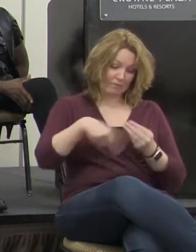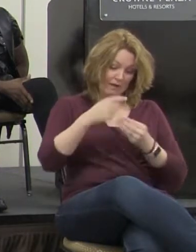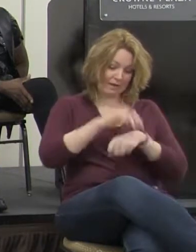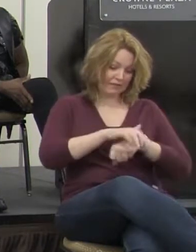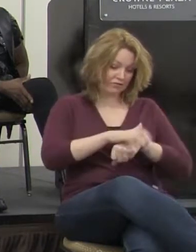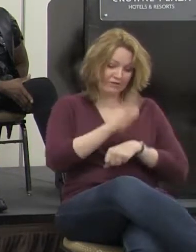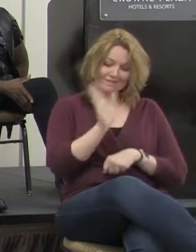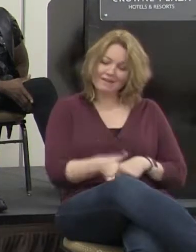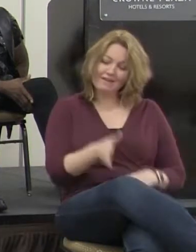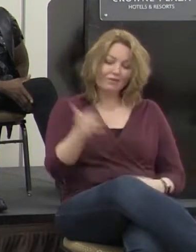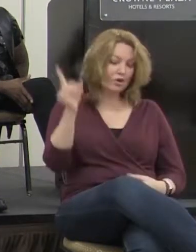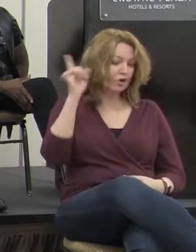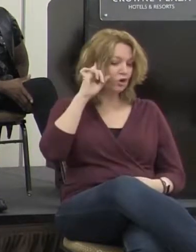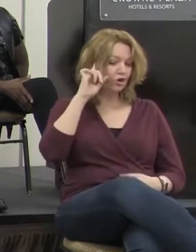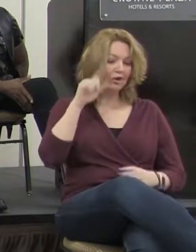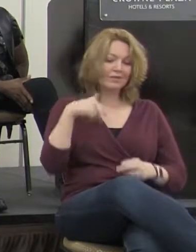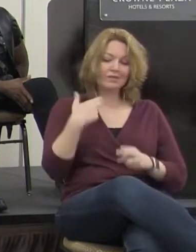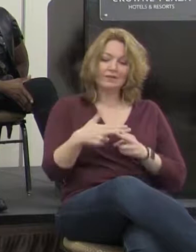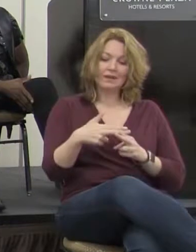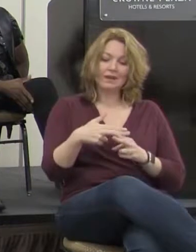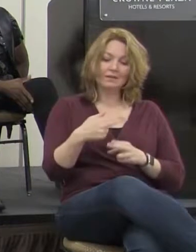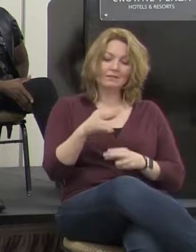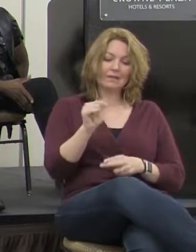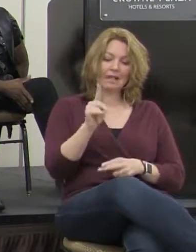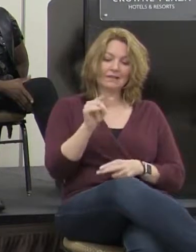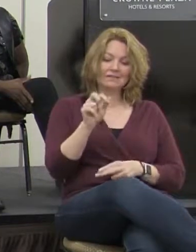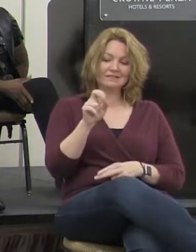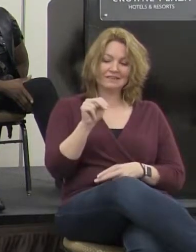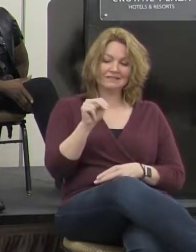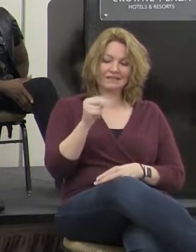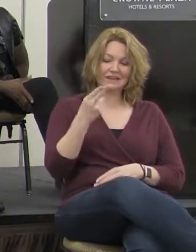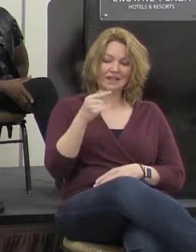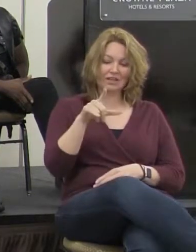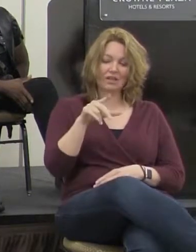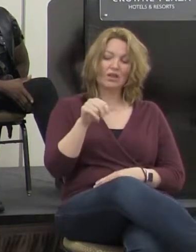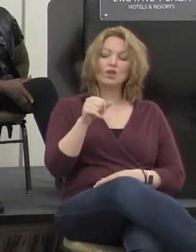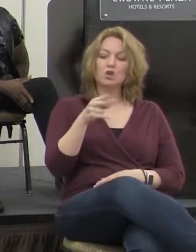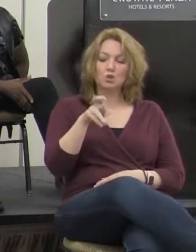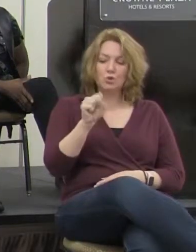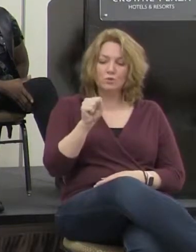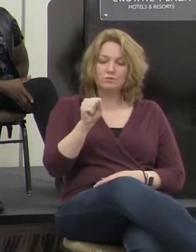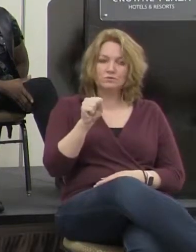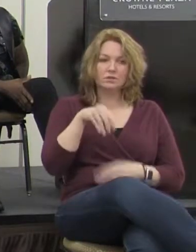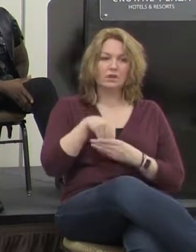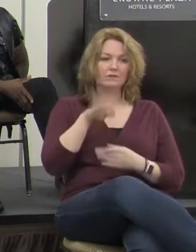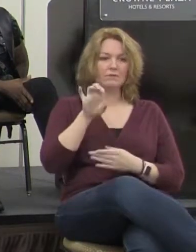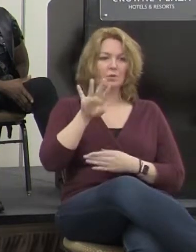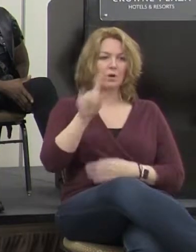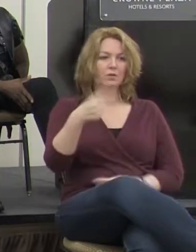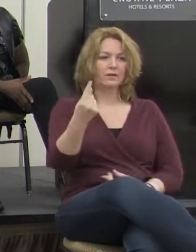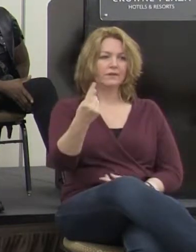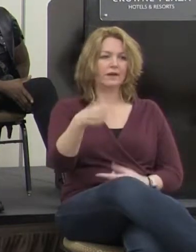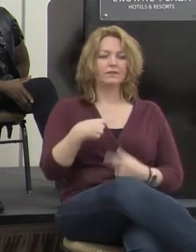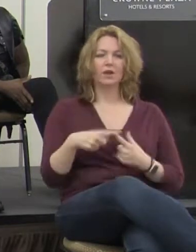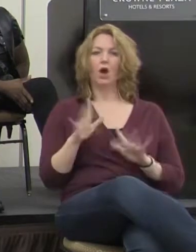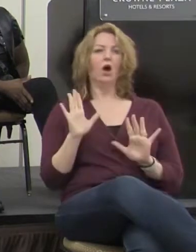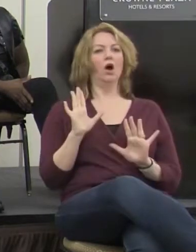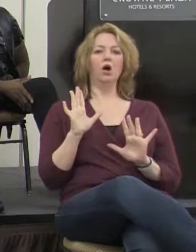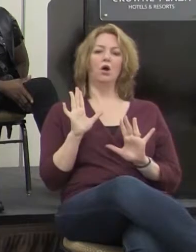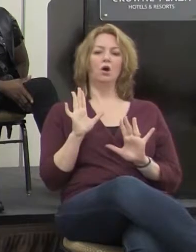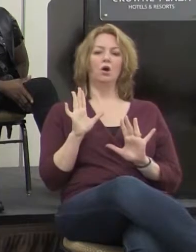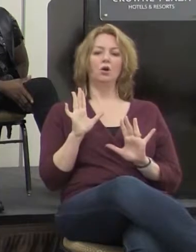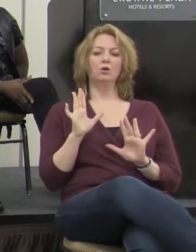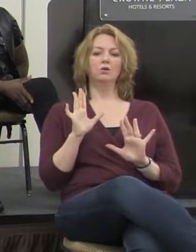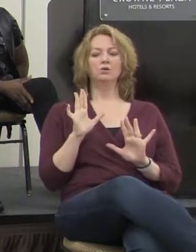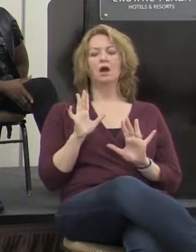never heard the name Langston Hughes until February for some reason, and then all of a sudden, son, I tell